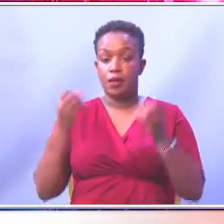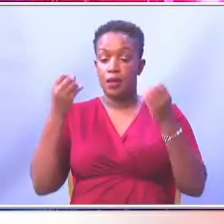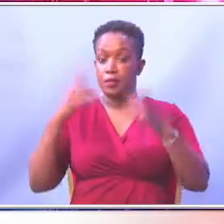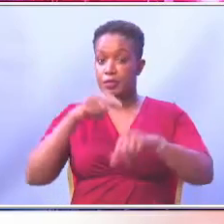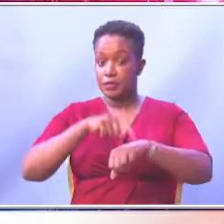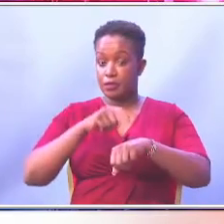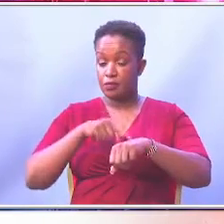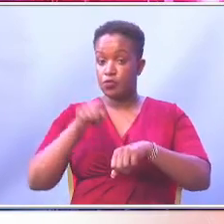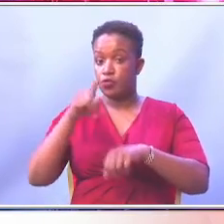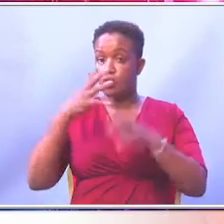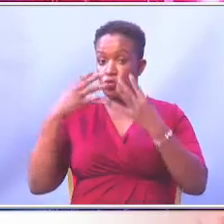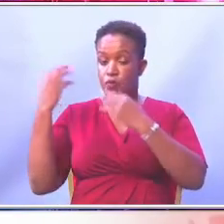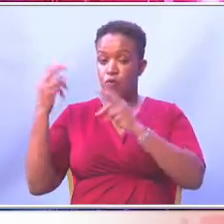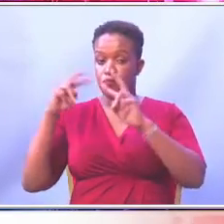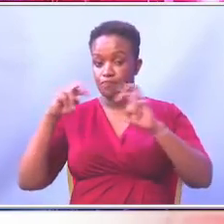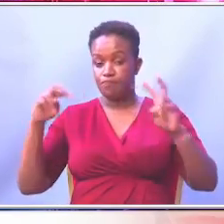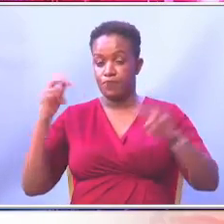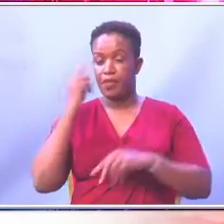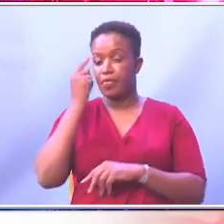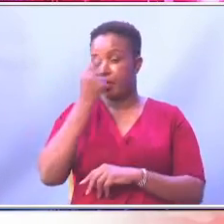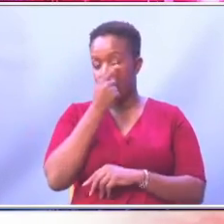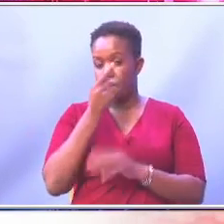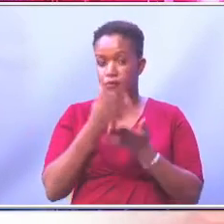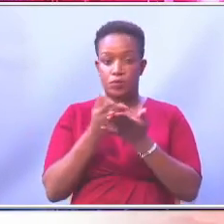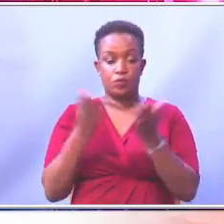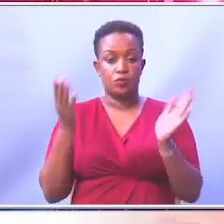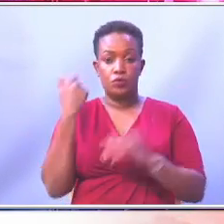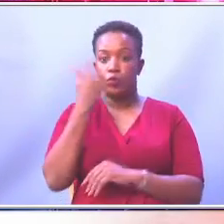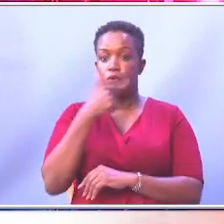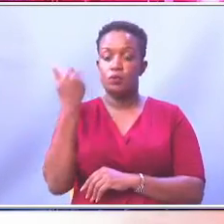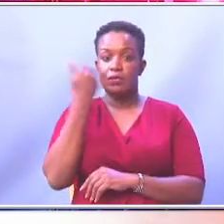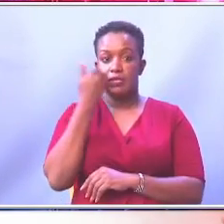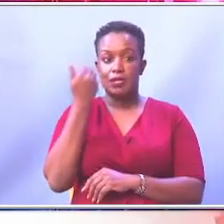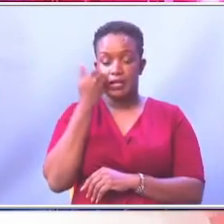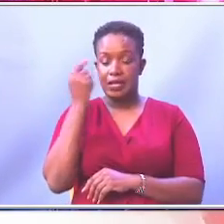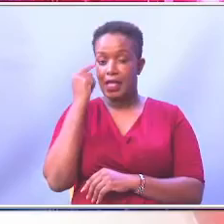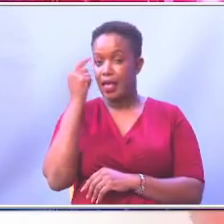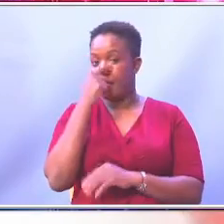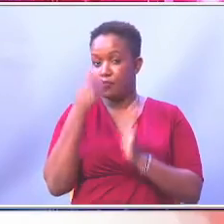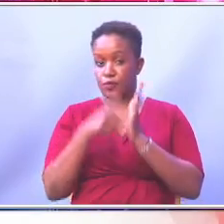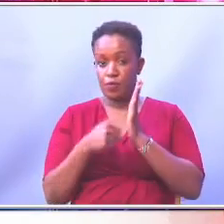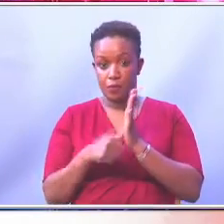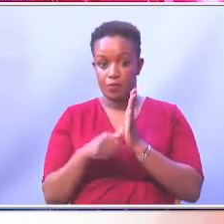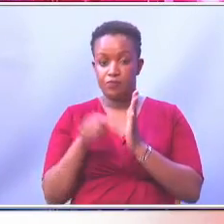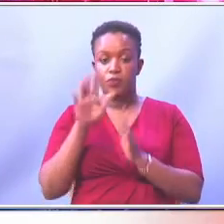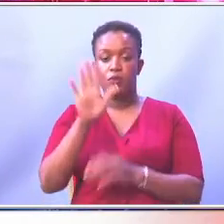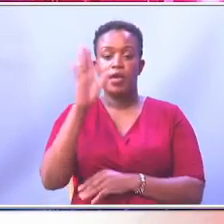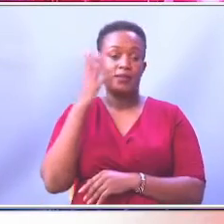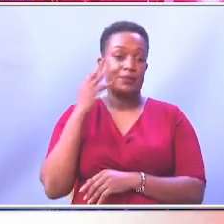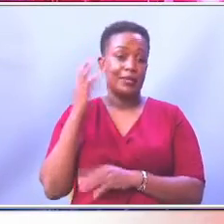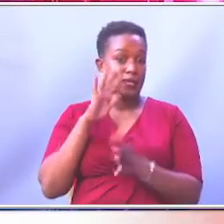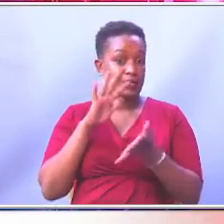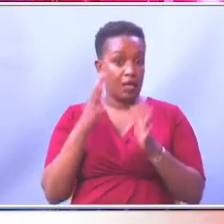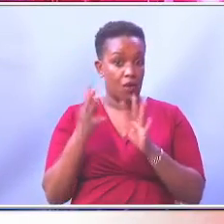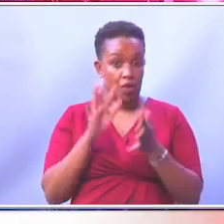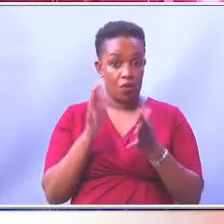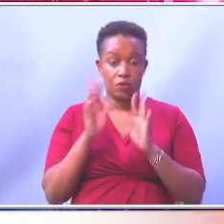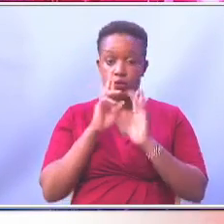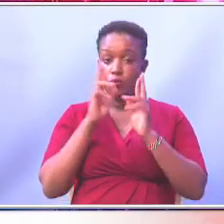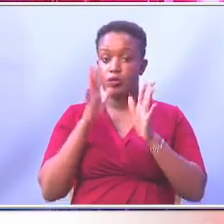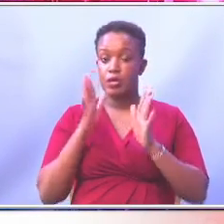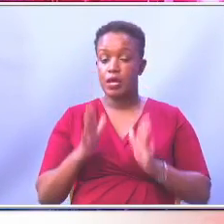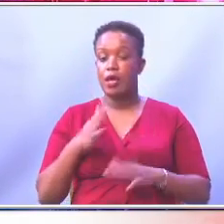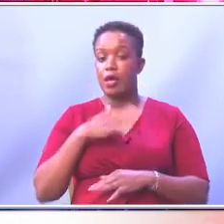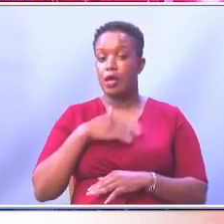Do you go for eye checkups? And to those diagnosed with eye problems, what is your experience like? Our reporter